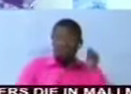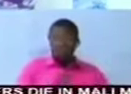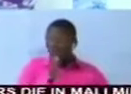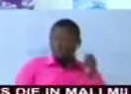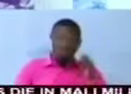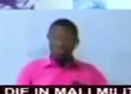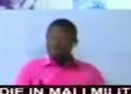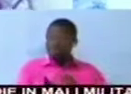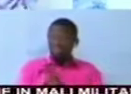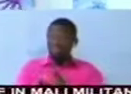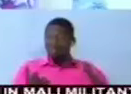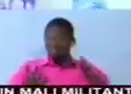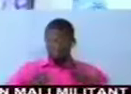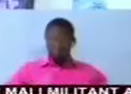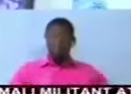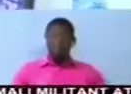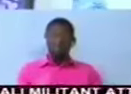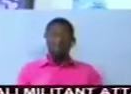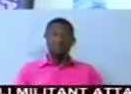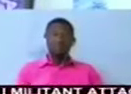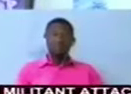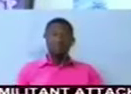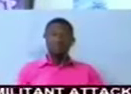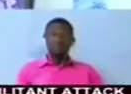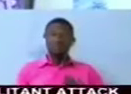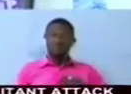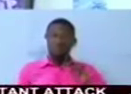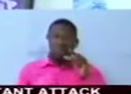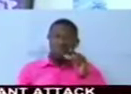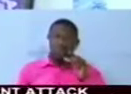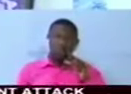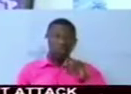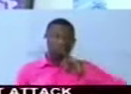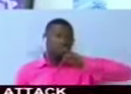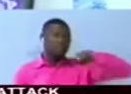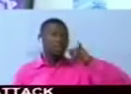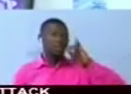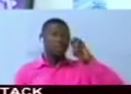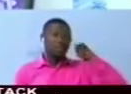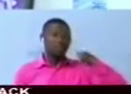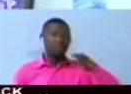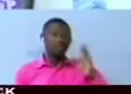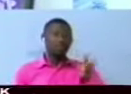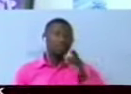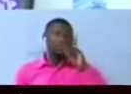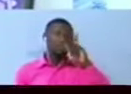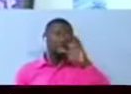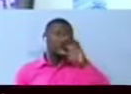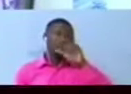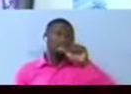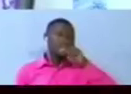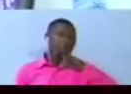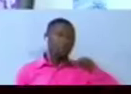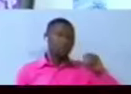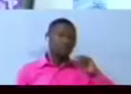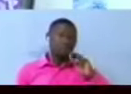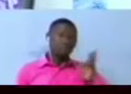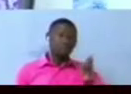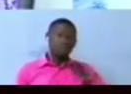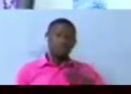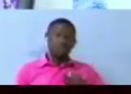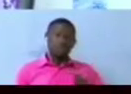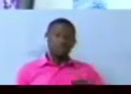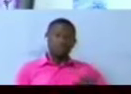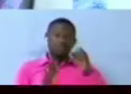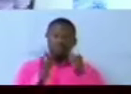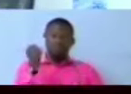dara jim tal moto. Not jim dramé. Pick a car. Bolé ci nitami. And with his